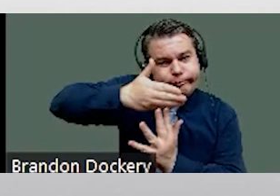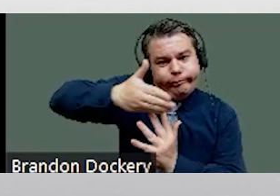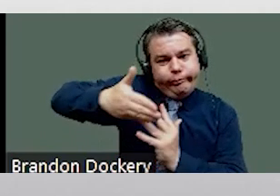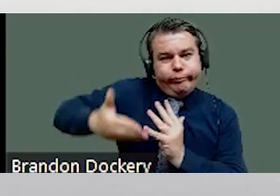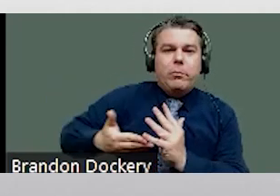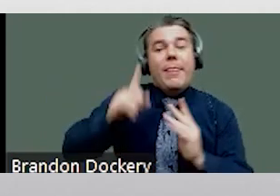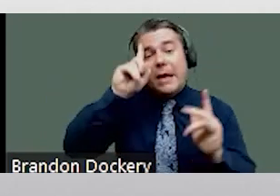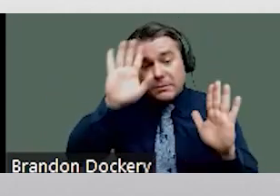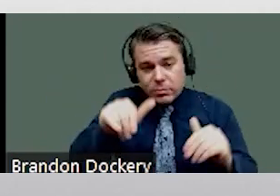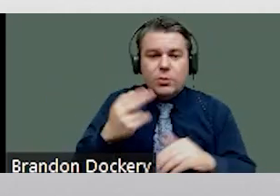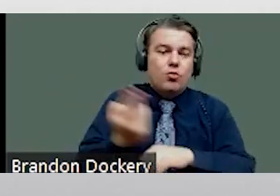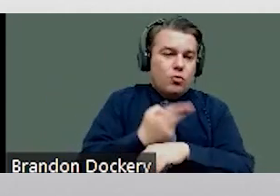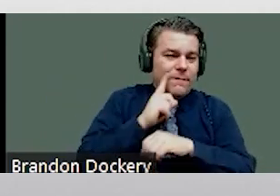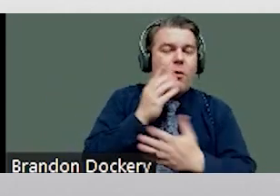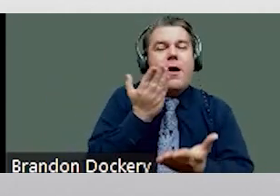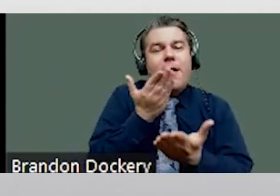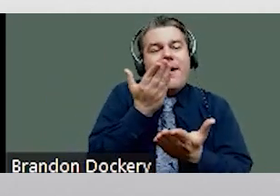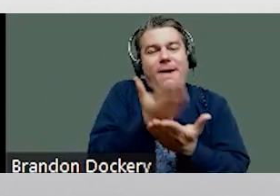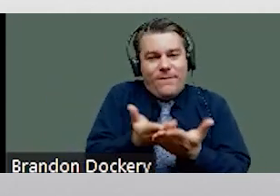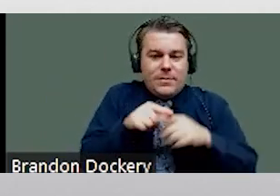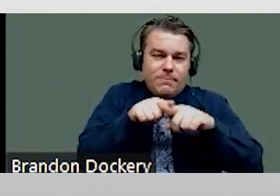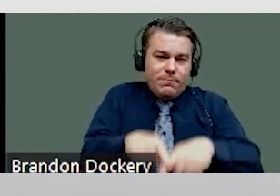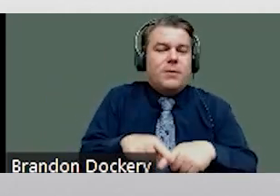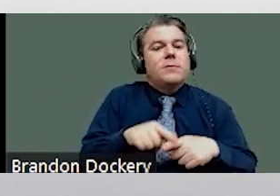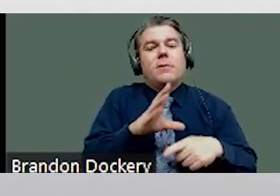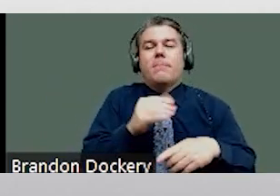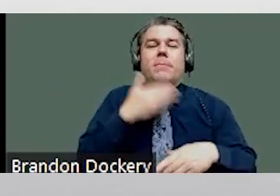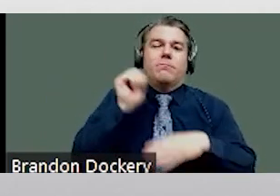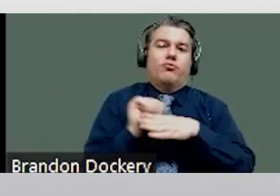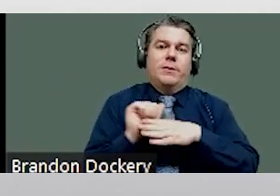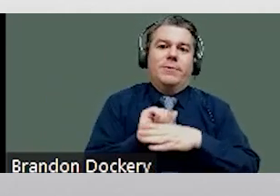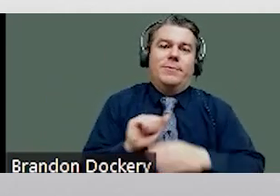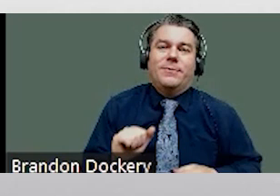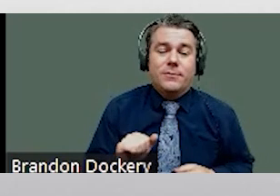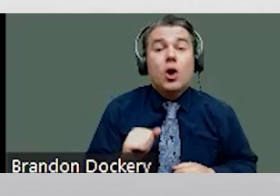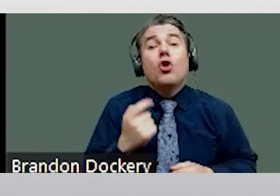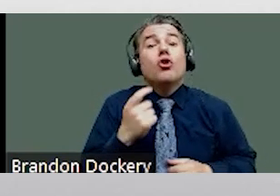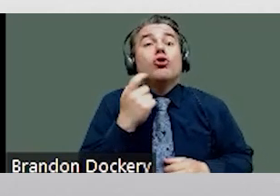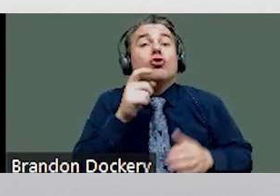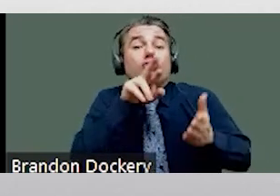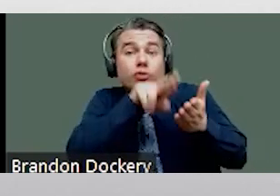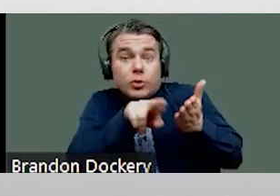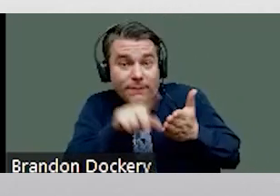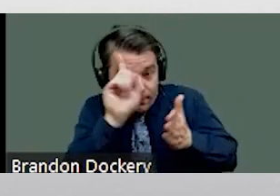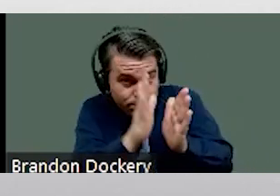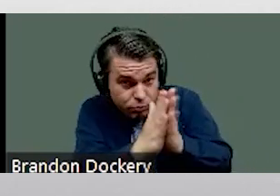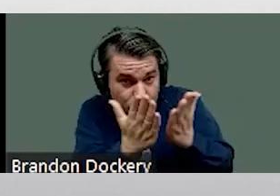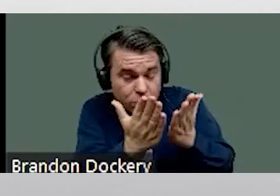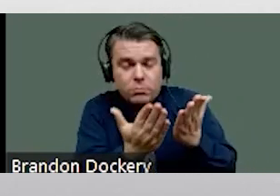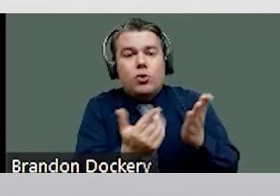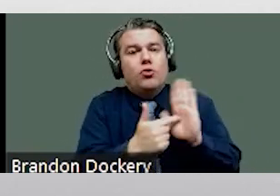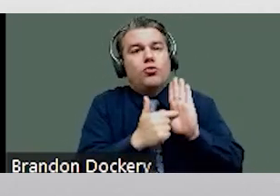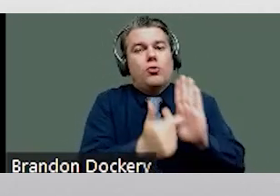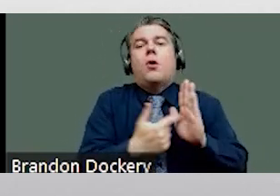the expectation and the use of evidence-based and best practices. The research for the book